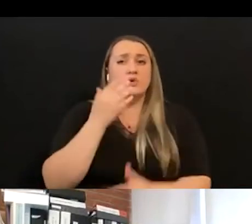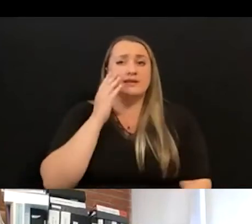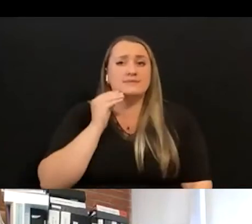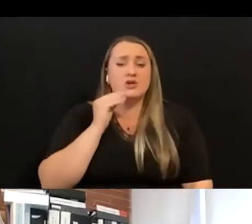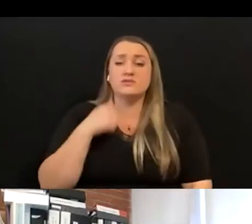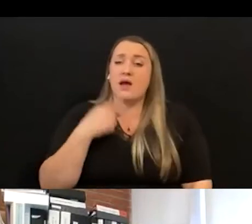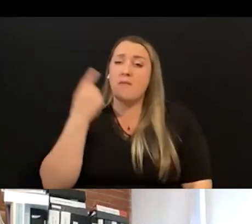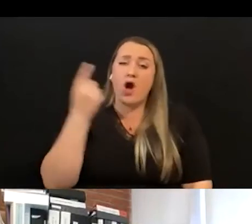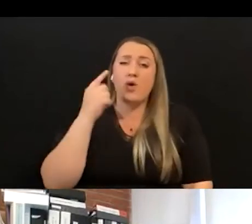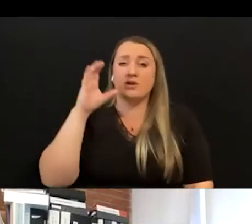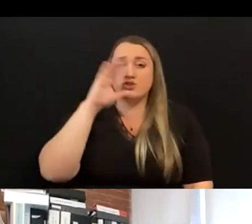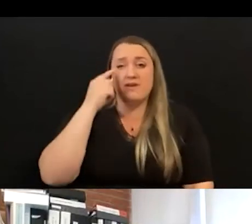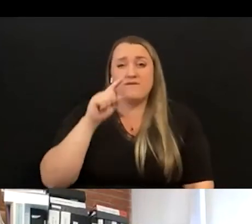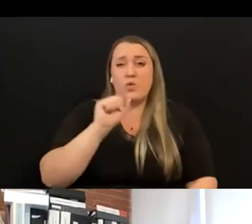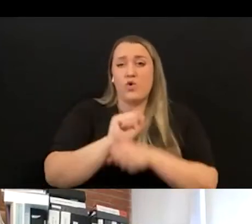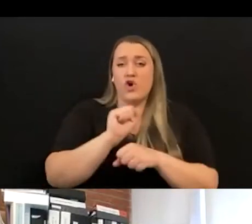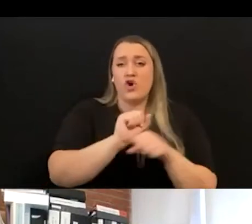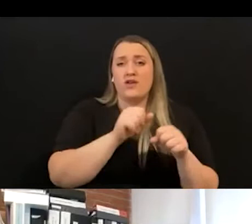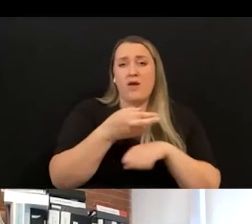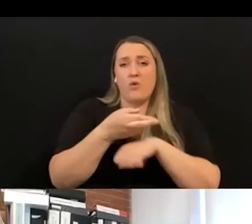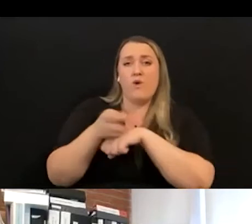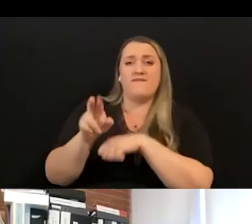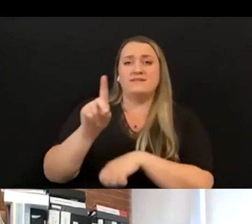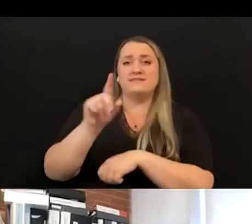work that references disability in some way. So